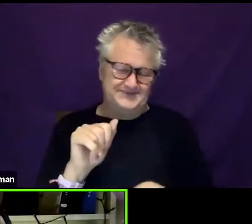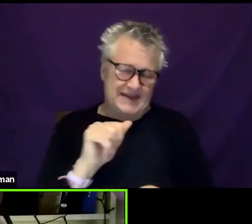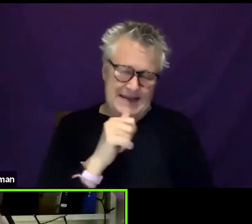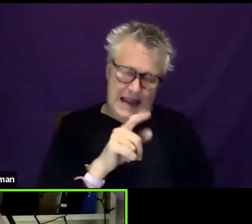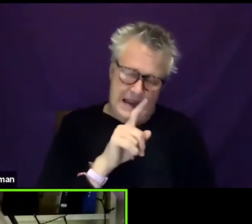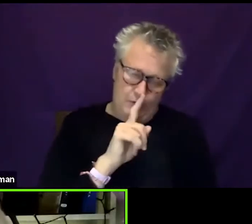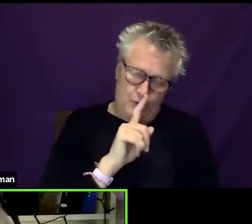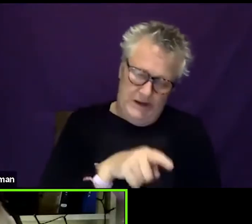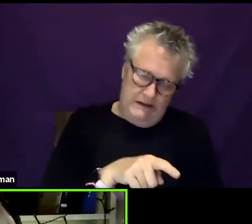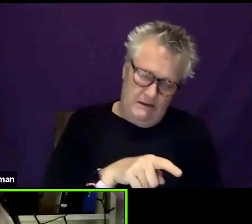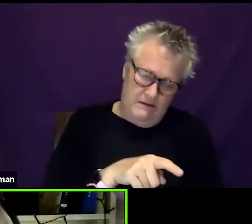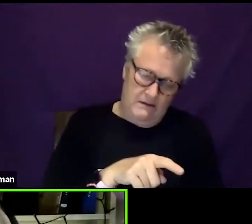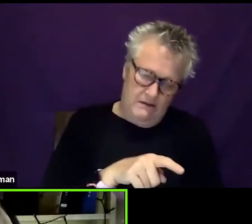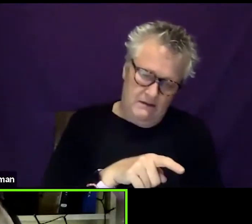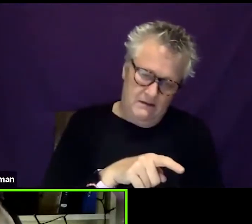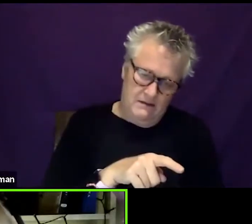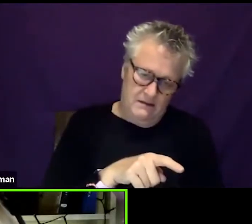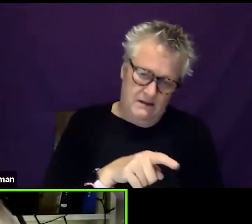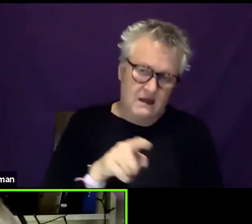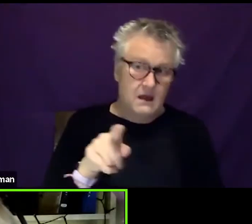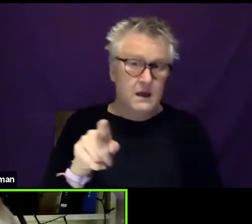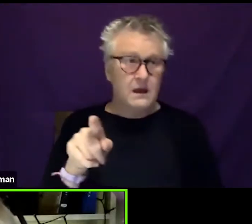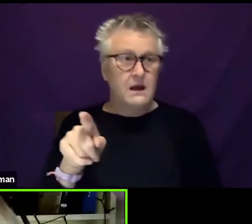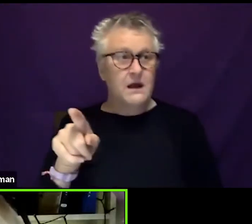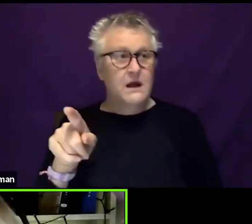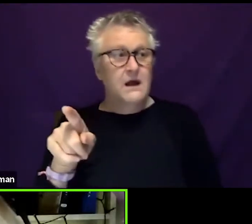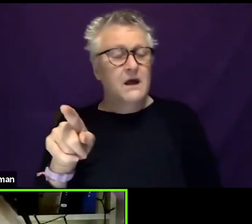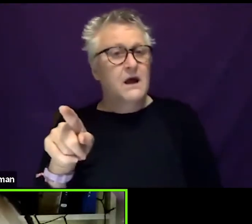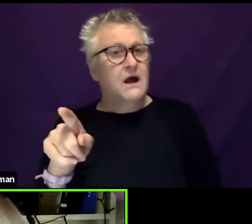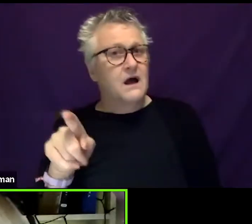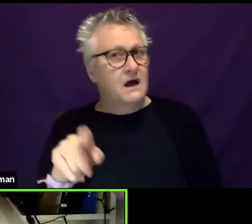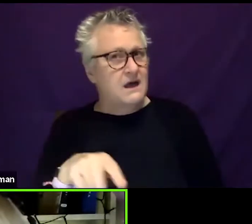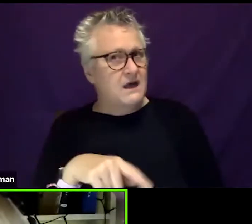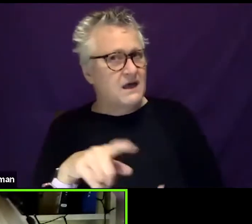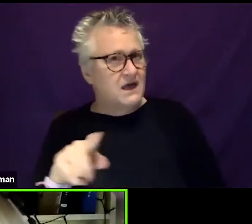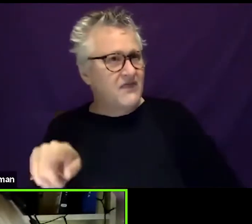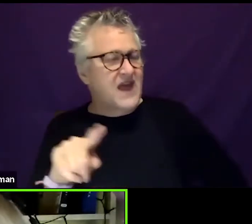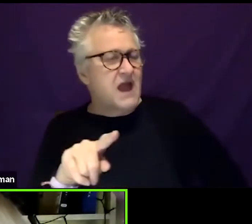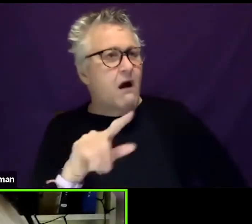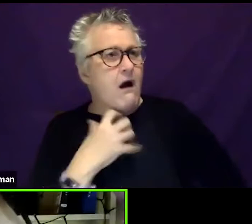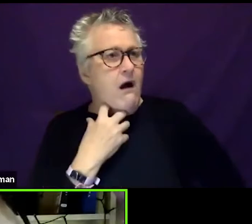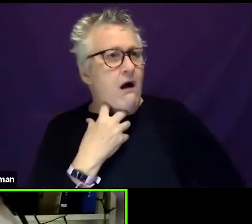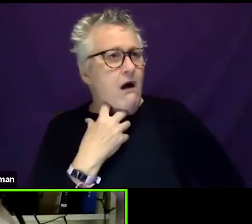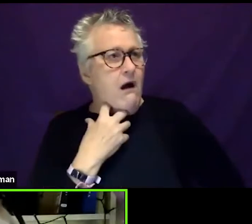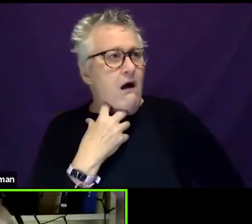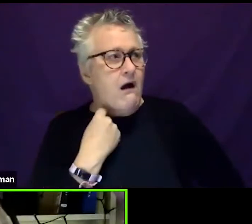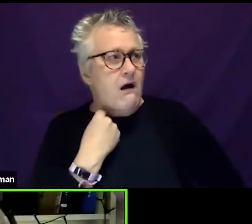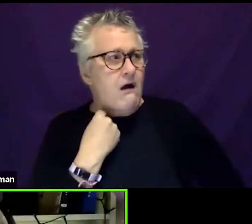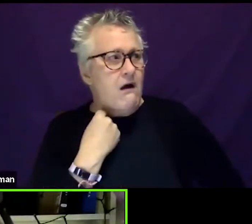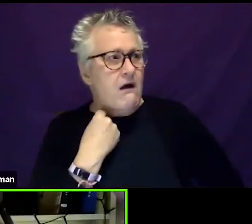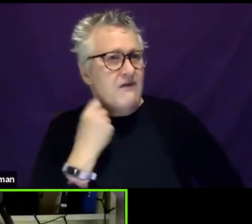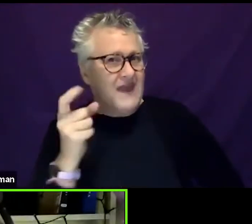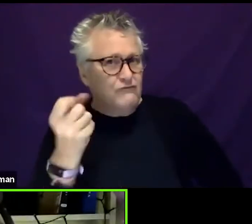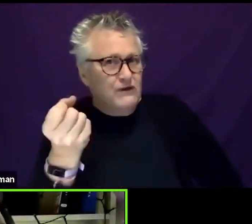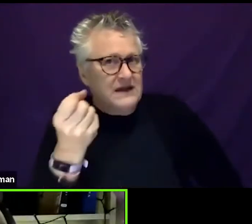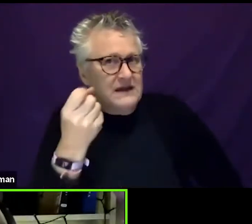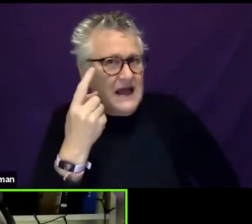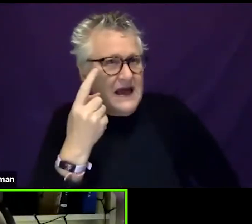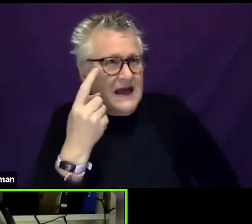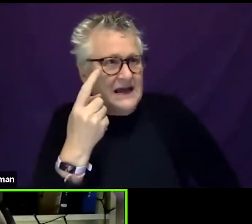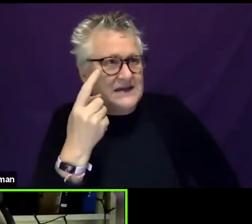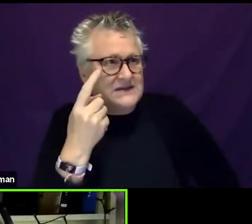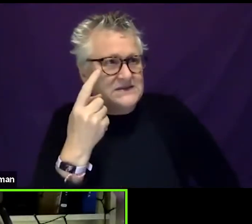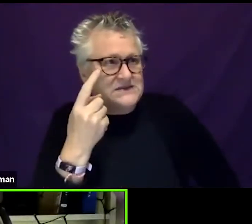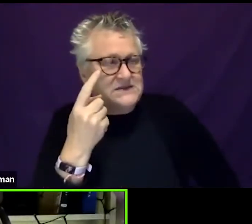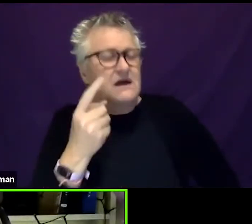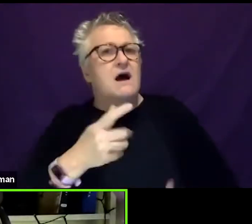suddenly realized that actually connecting online can be pretty damn real and really important.